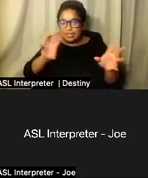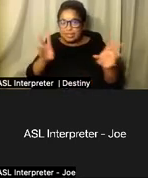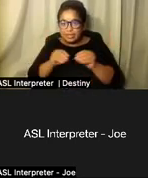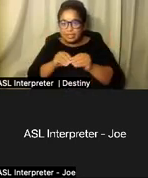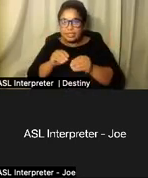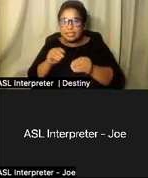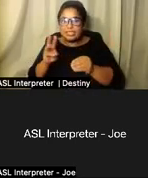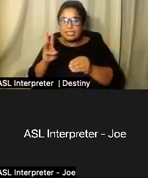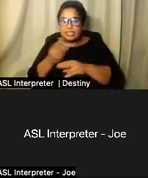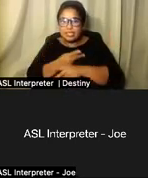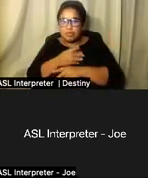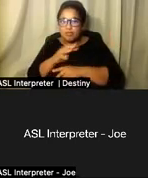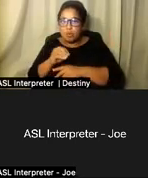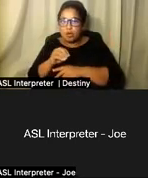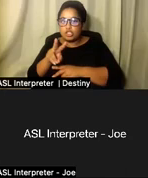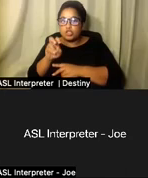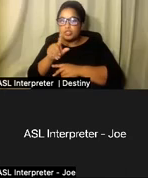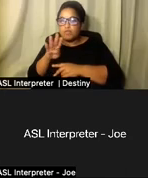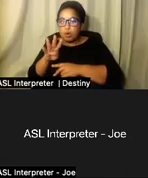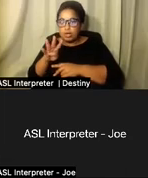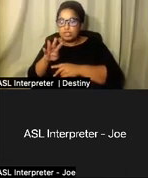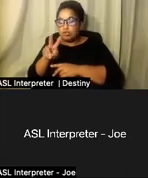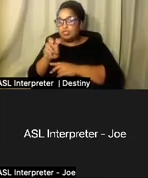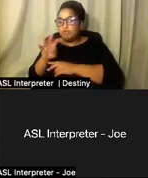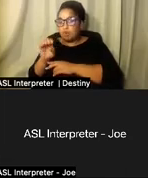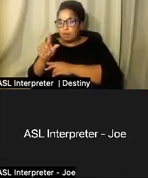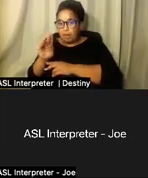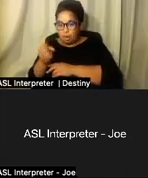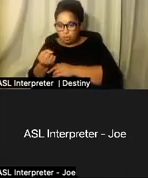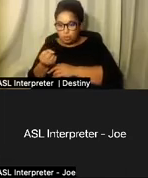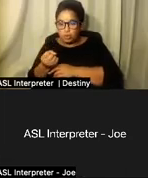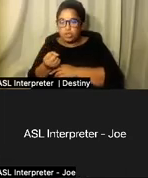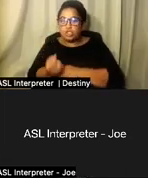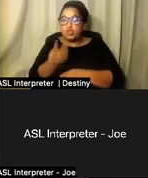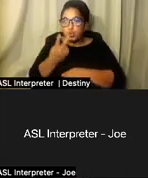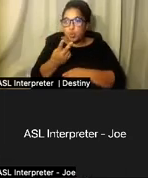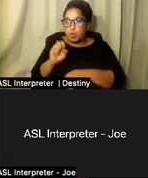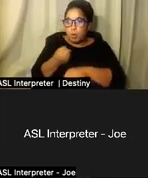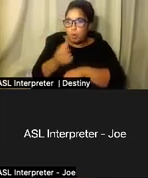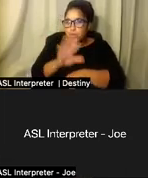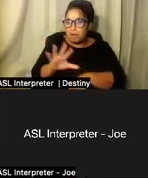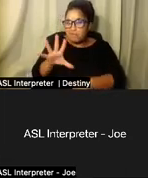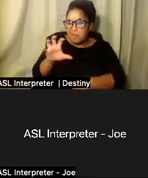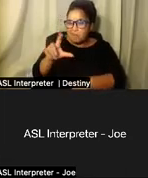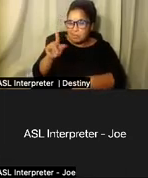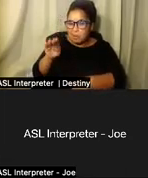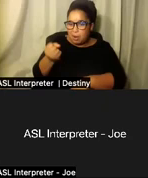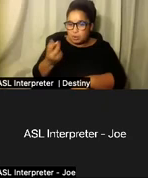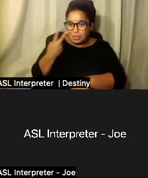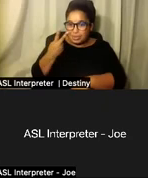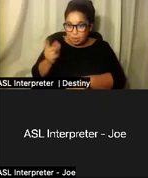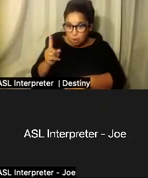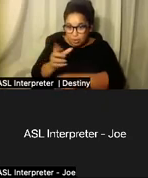40, 240 pounds. Remember, Trevyn said that two fasteners would hold about 500 pounds. You can see where he's